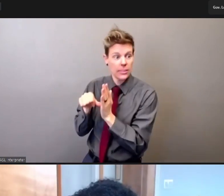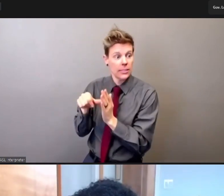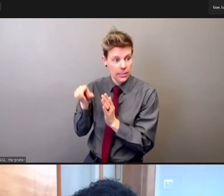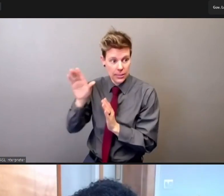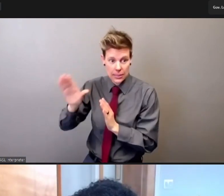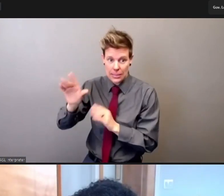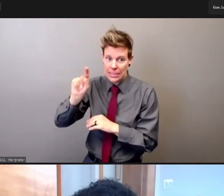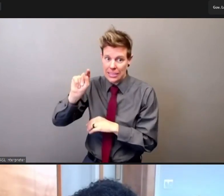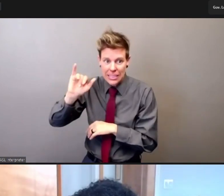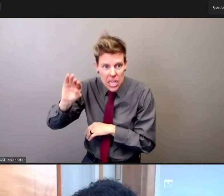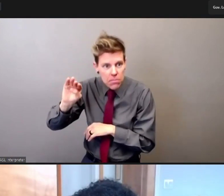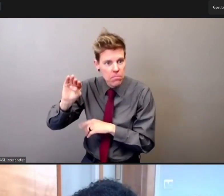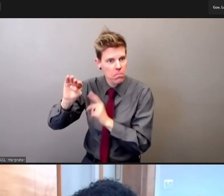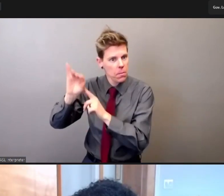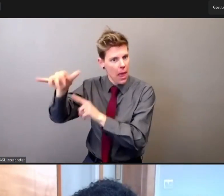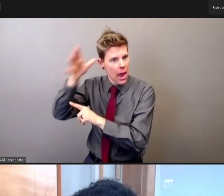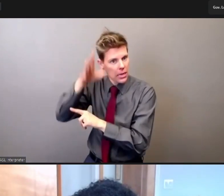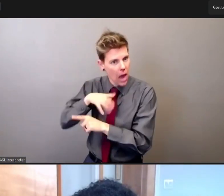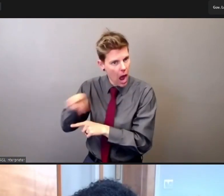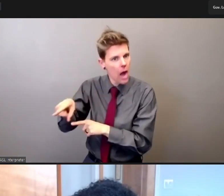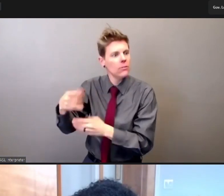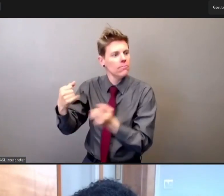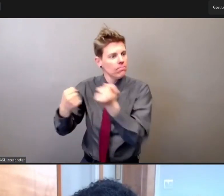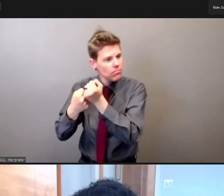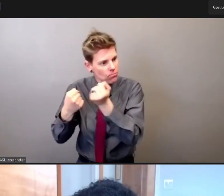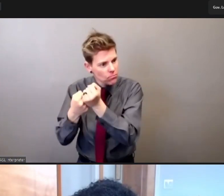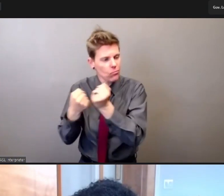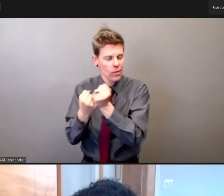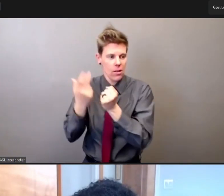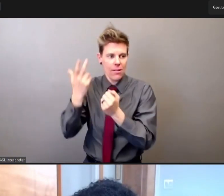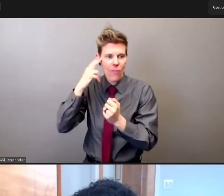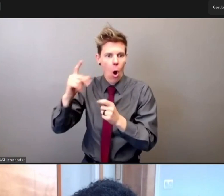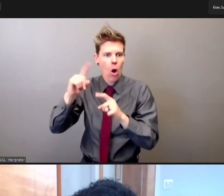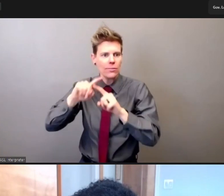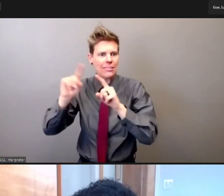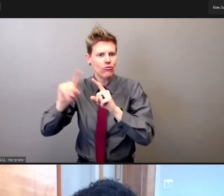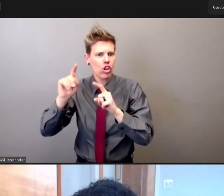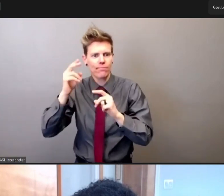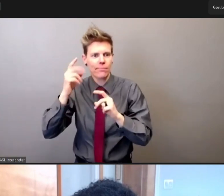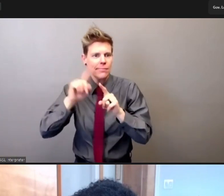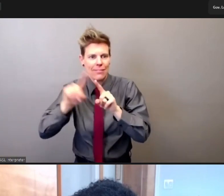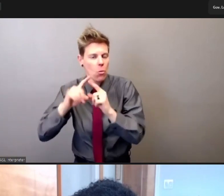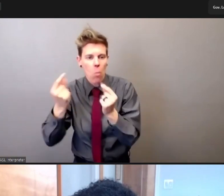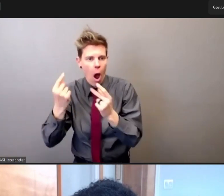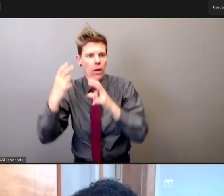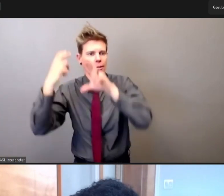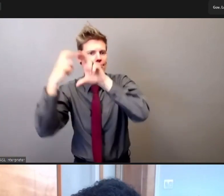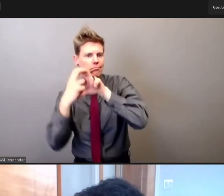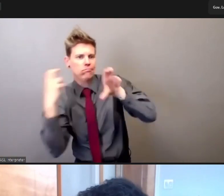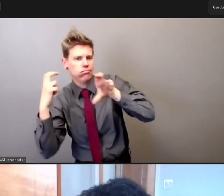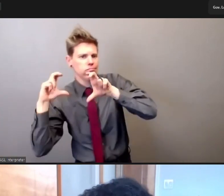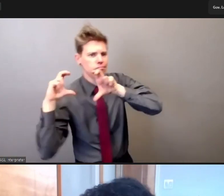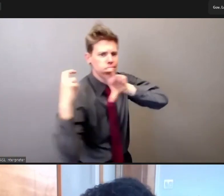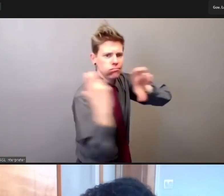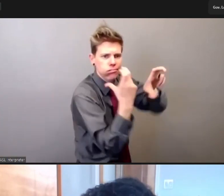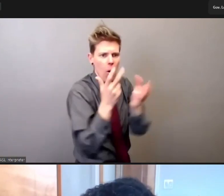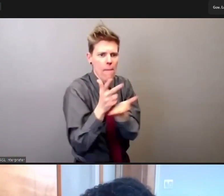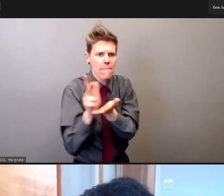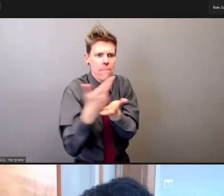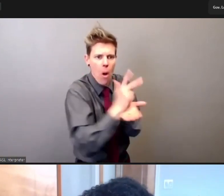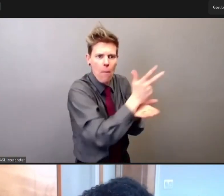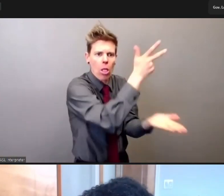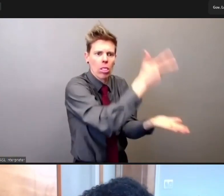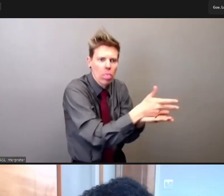like mobile clinics. I've also asked the federal government in partnership with the Navajo Nation to invest in